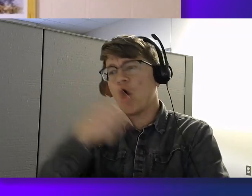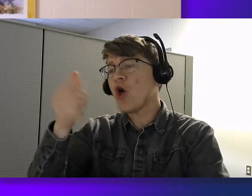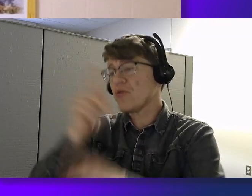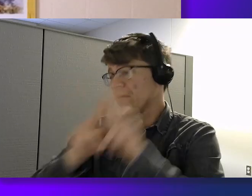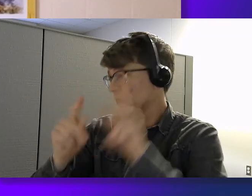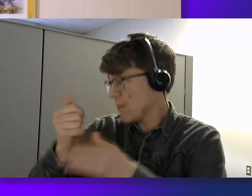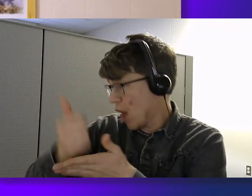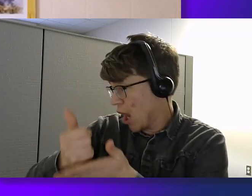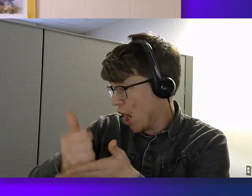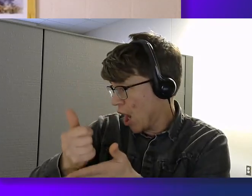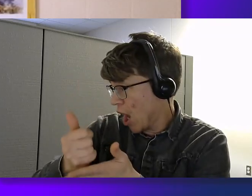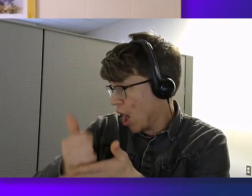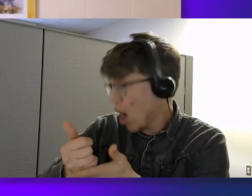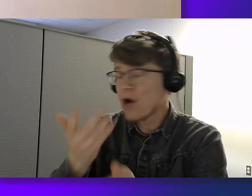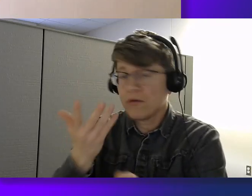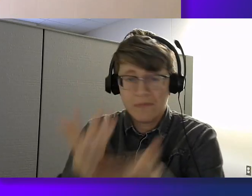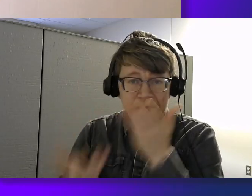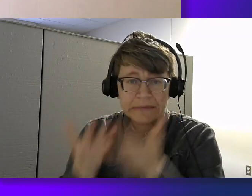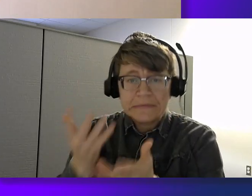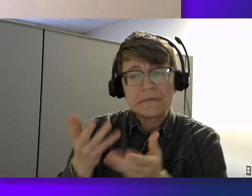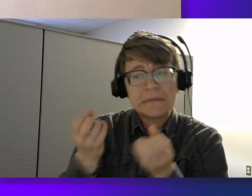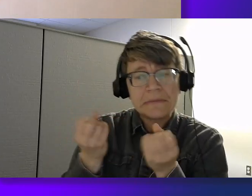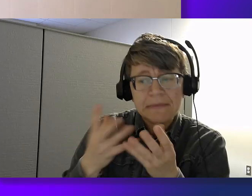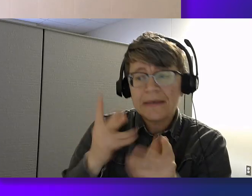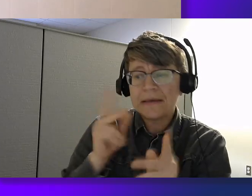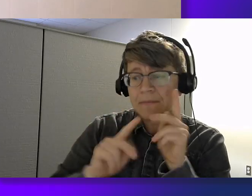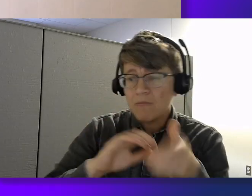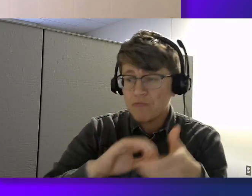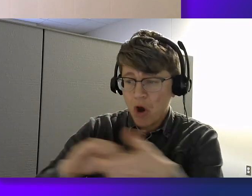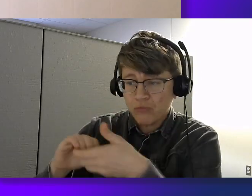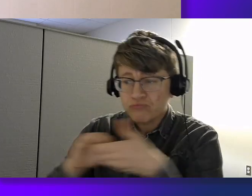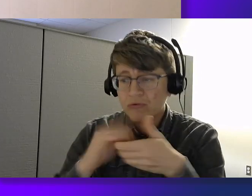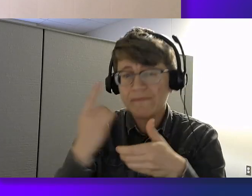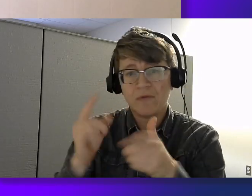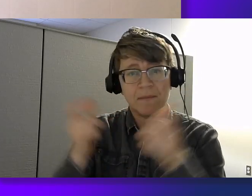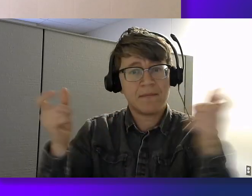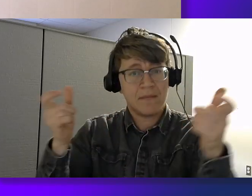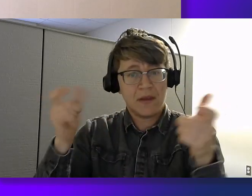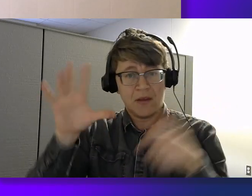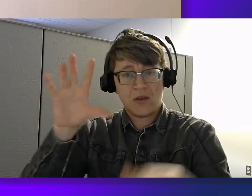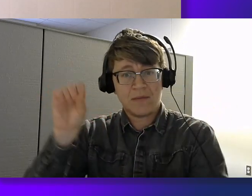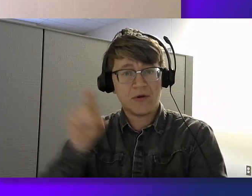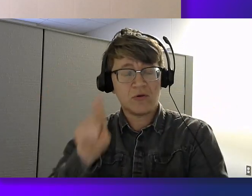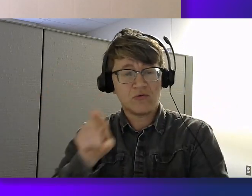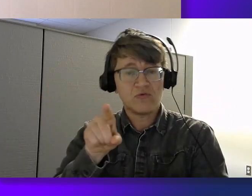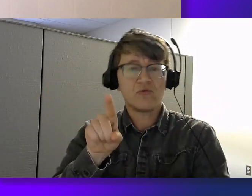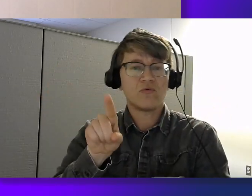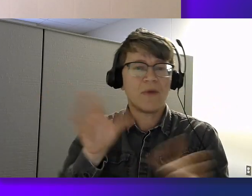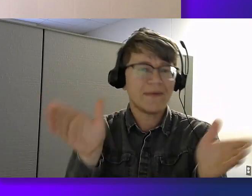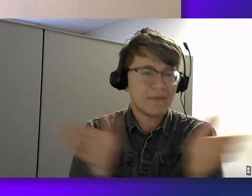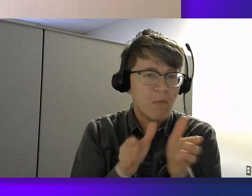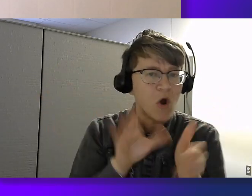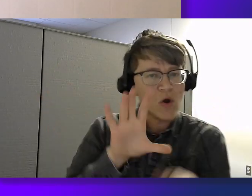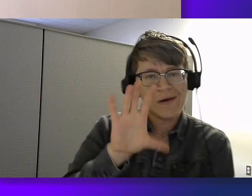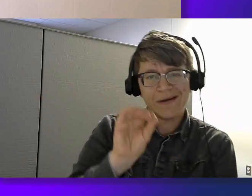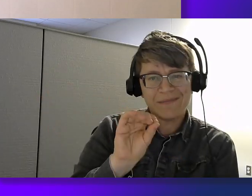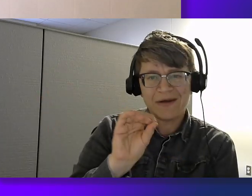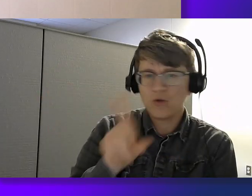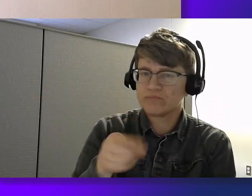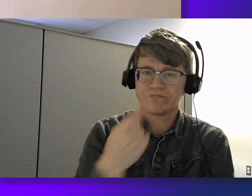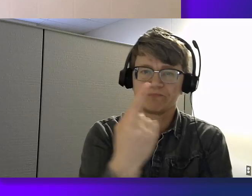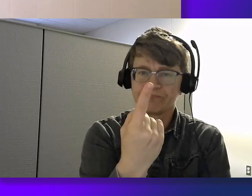many people involved in creating a sitemap. If you're a small company, or even a team of 1, keep what I'm about to say in mind too. It will